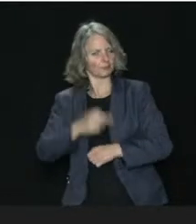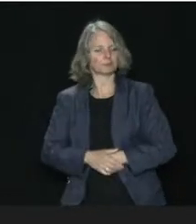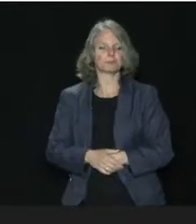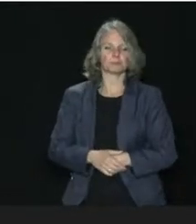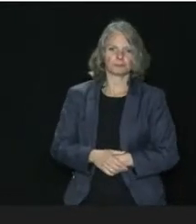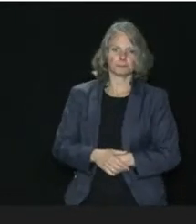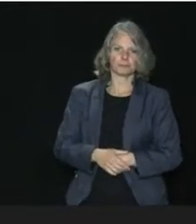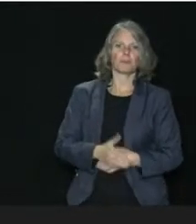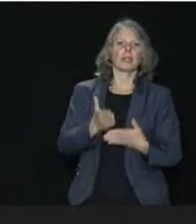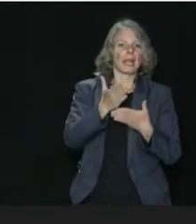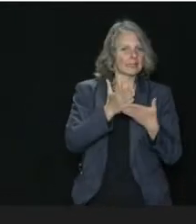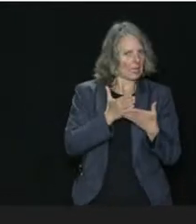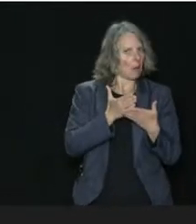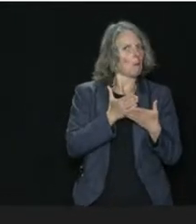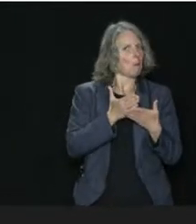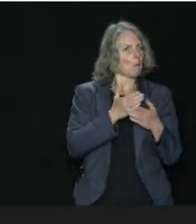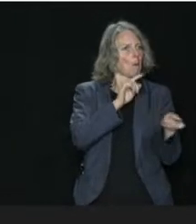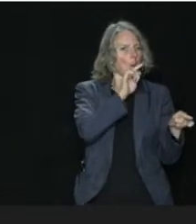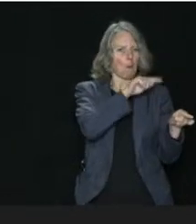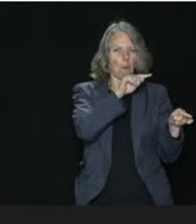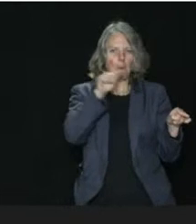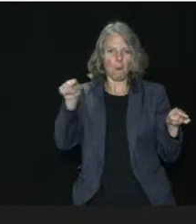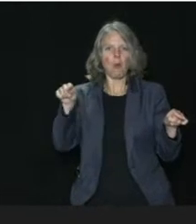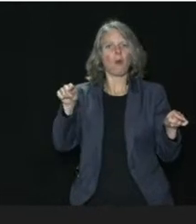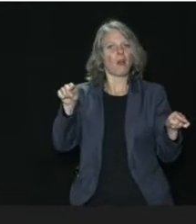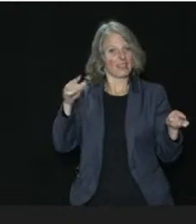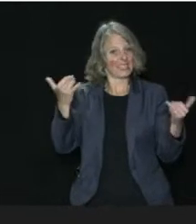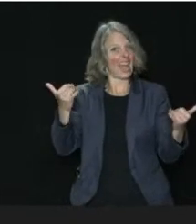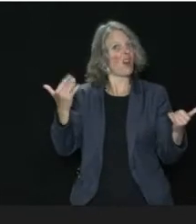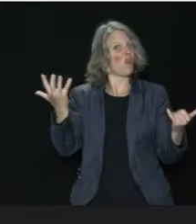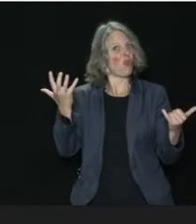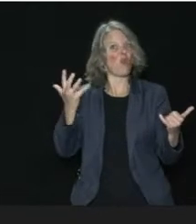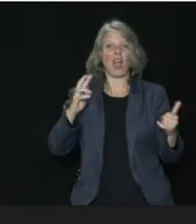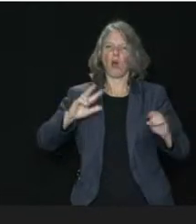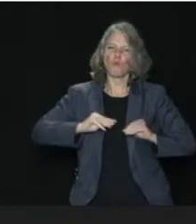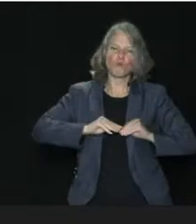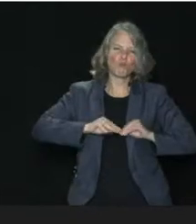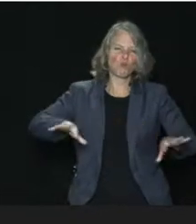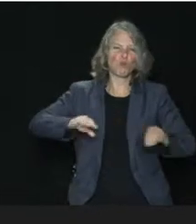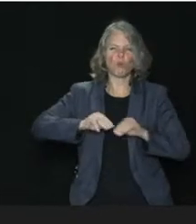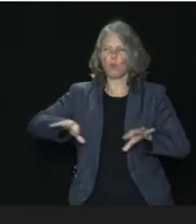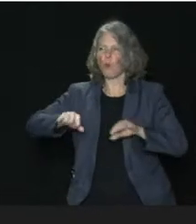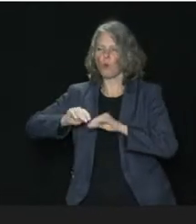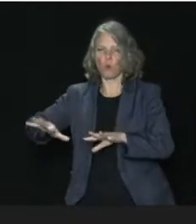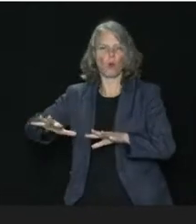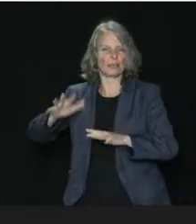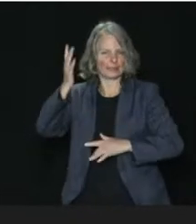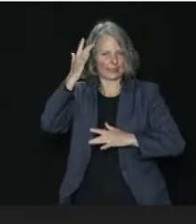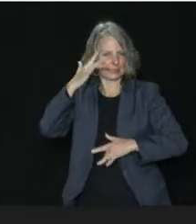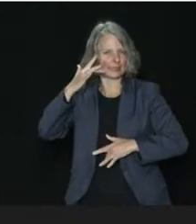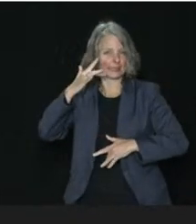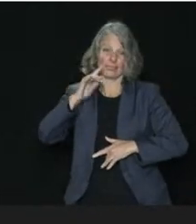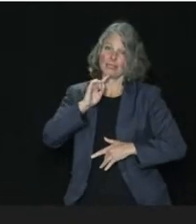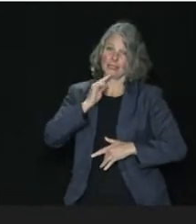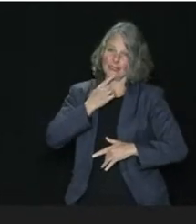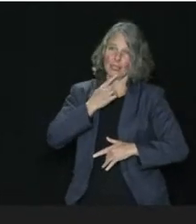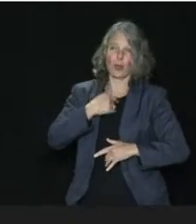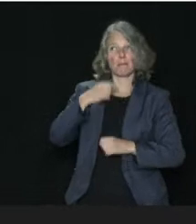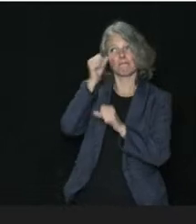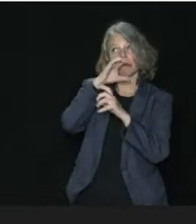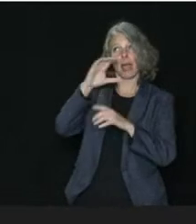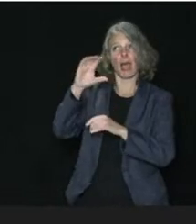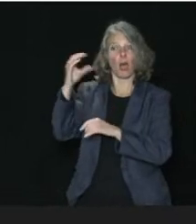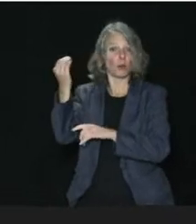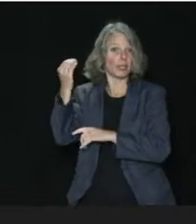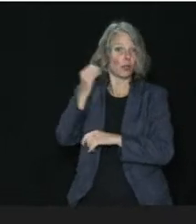several regions of the country, we're in a third wave. It's very serious, I think particularly of Ontario and Alberta,